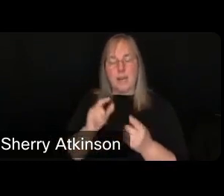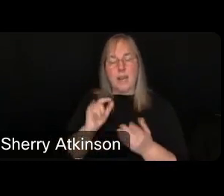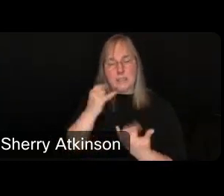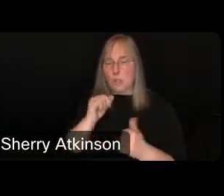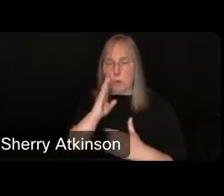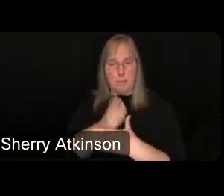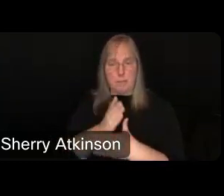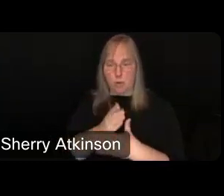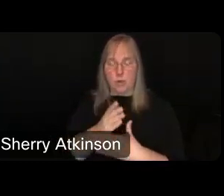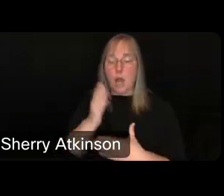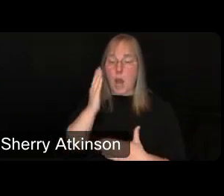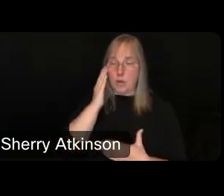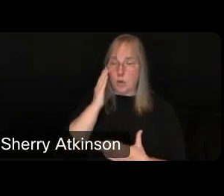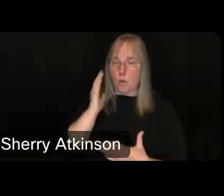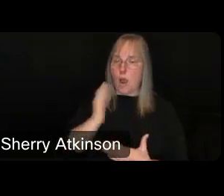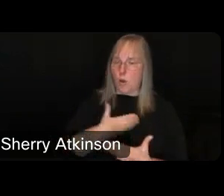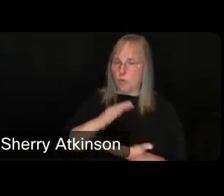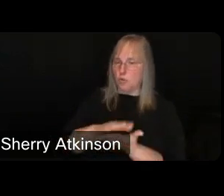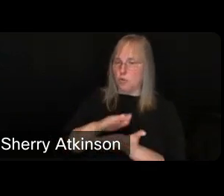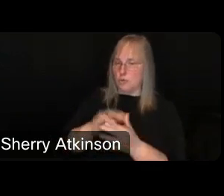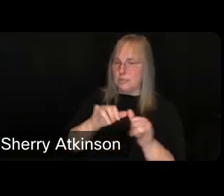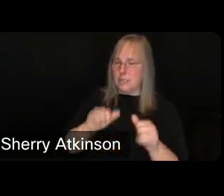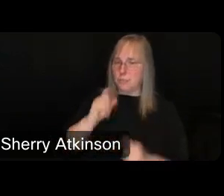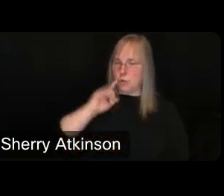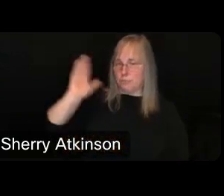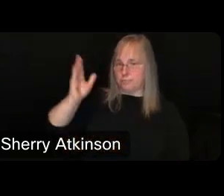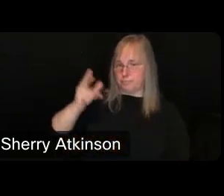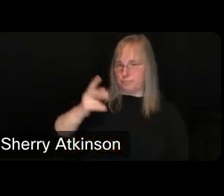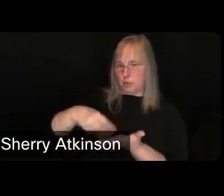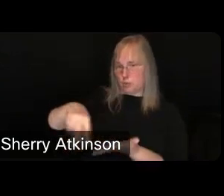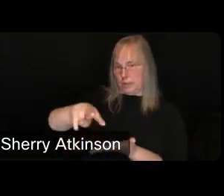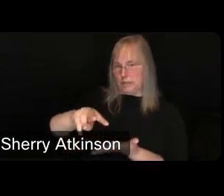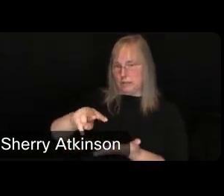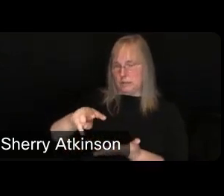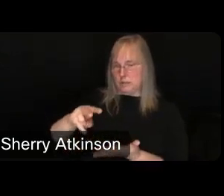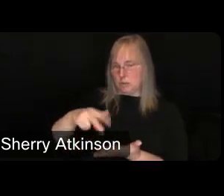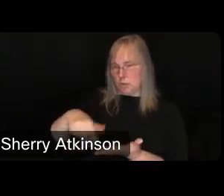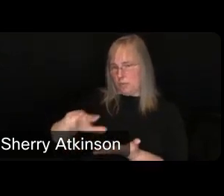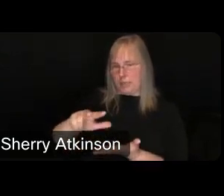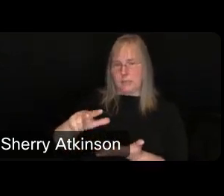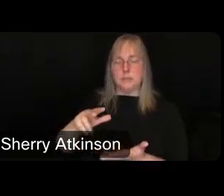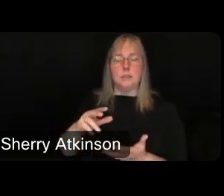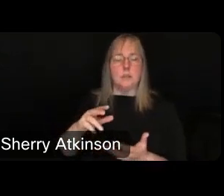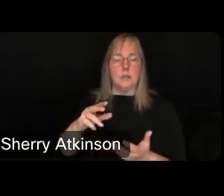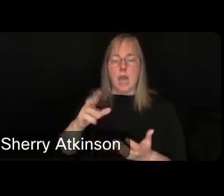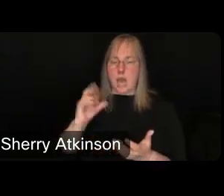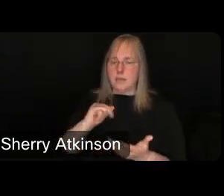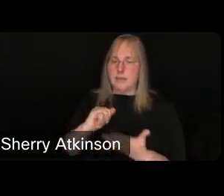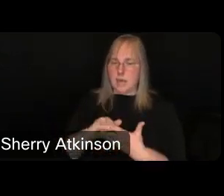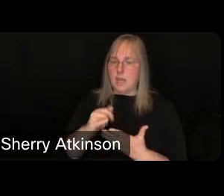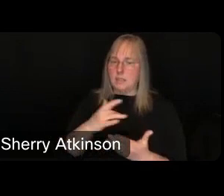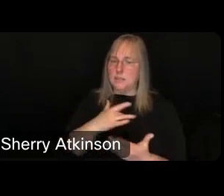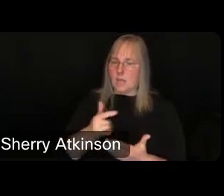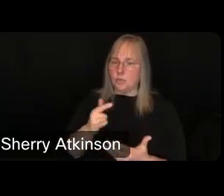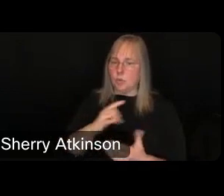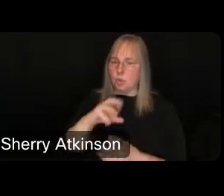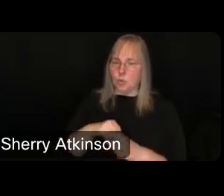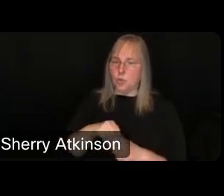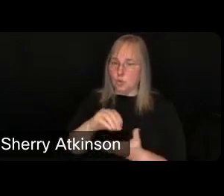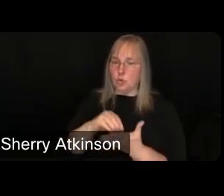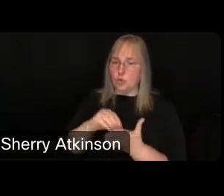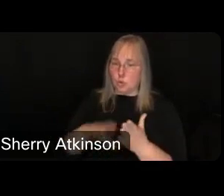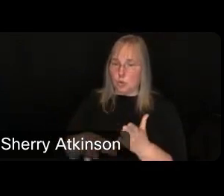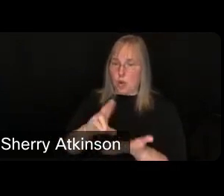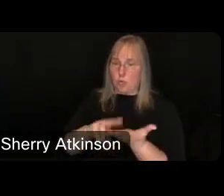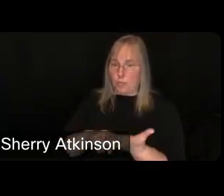will be here, I think, a couple of weeks from now, and they typically include some student enrollment projection, even that, I believe